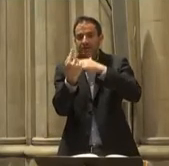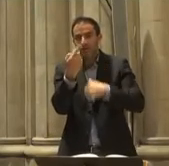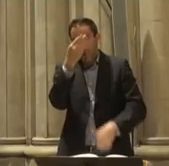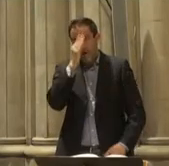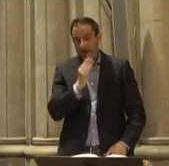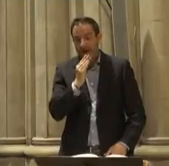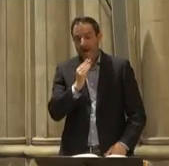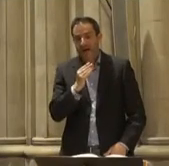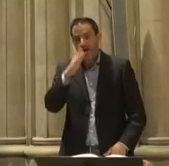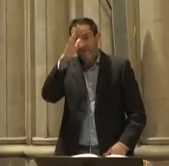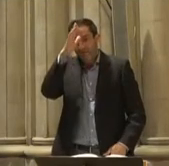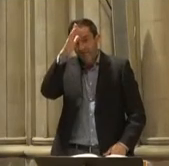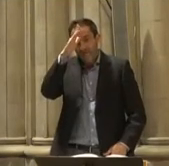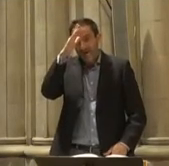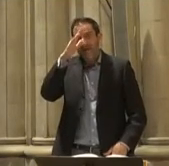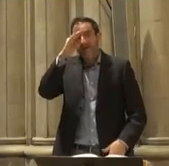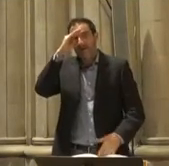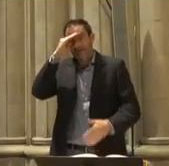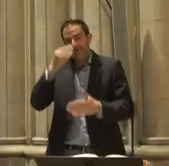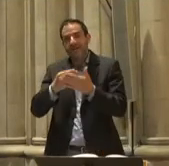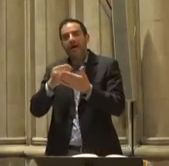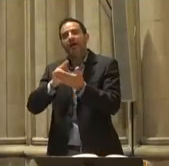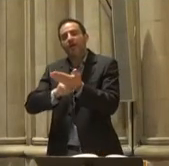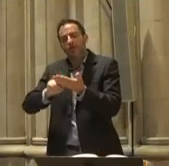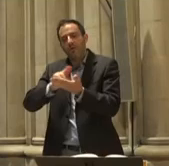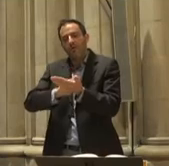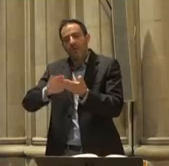Father, Son, and Holy Spirit."